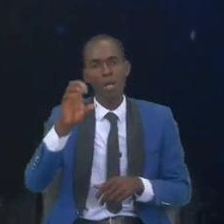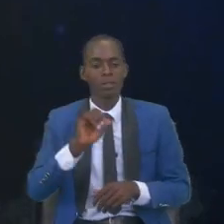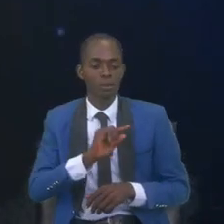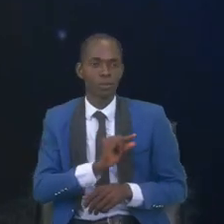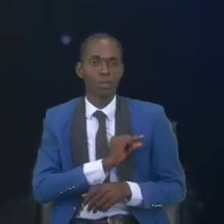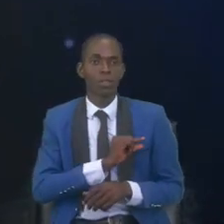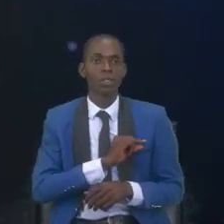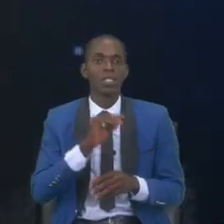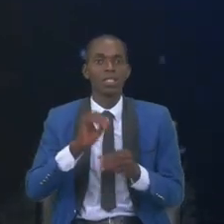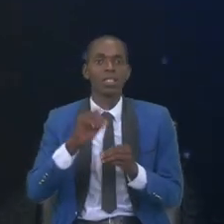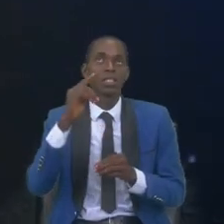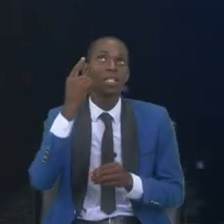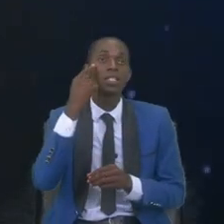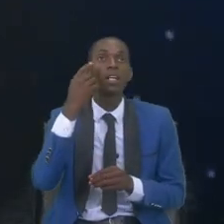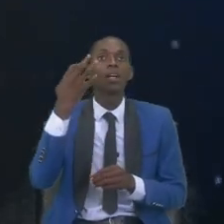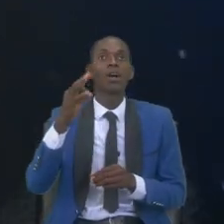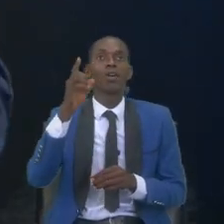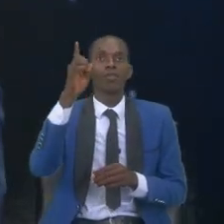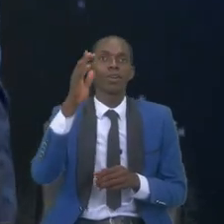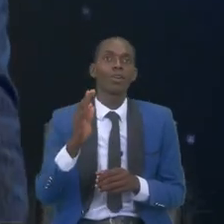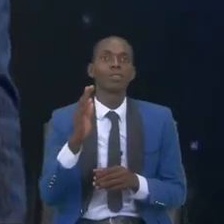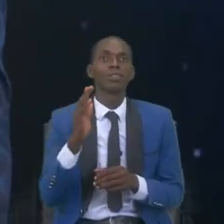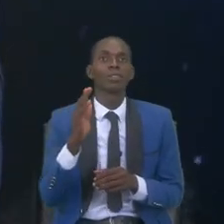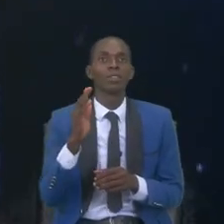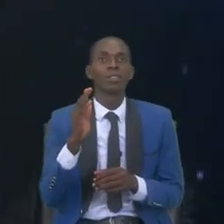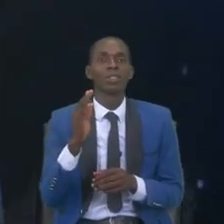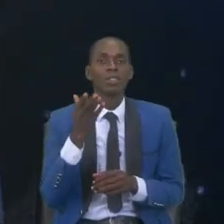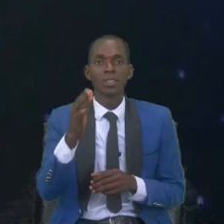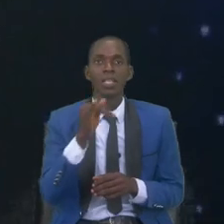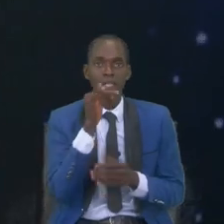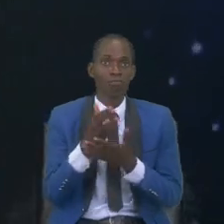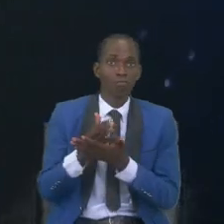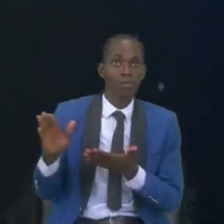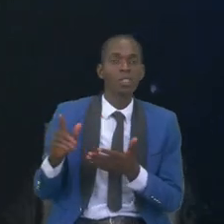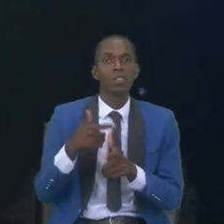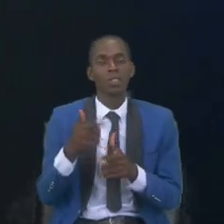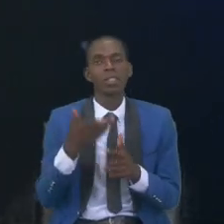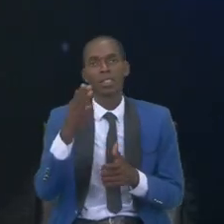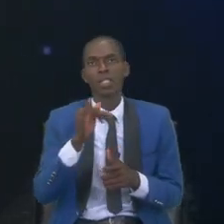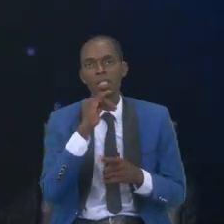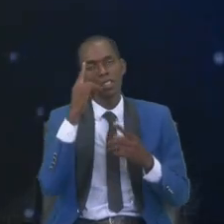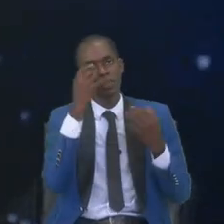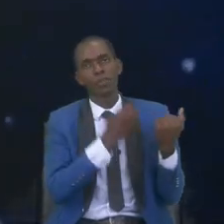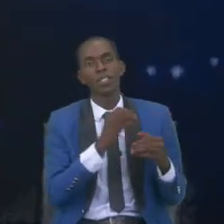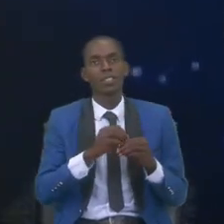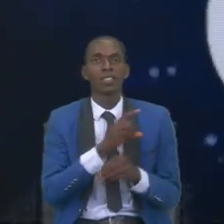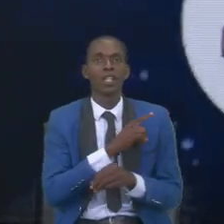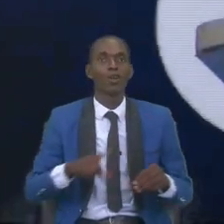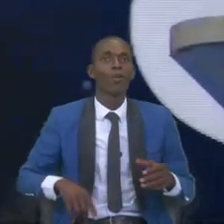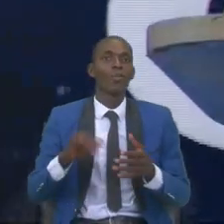the sight of God. There's renunciation. Then there is faith in the Lord that brings